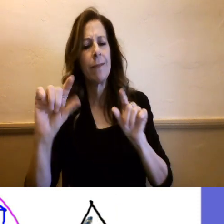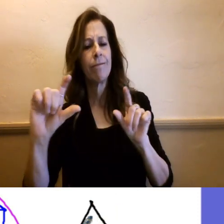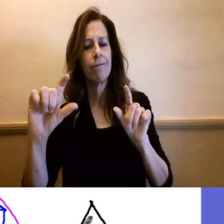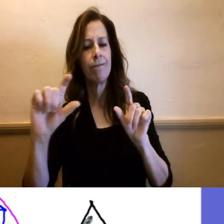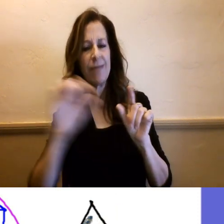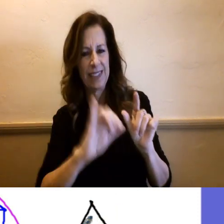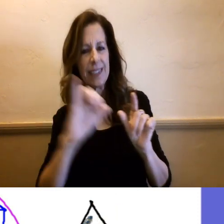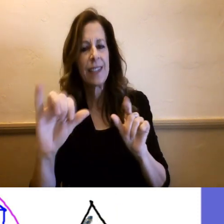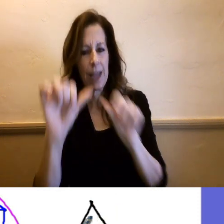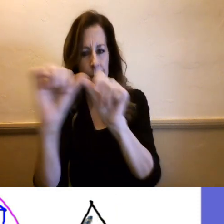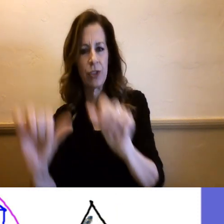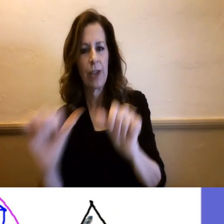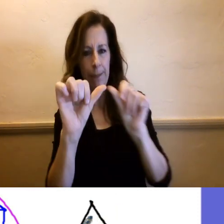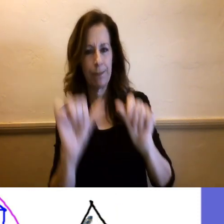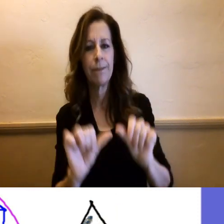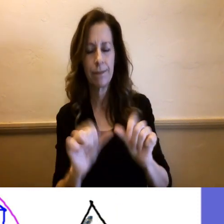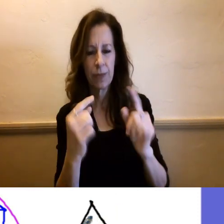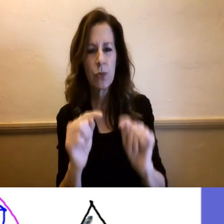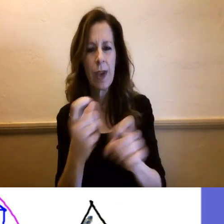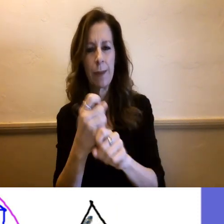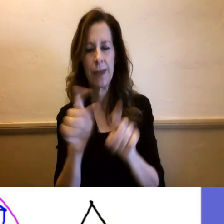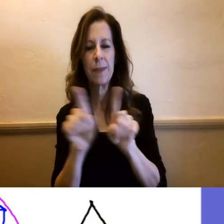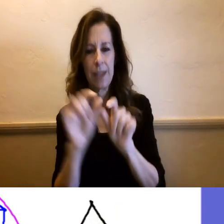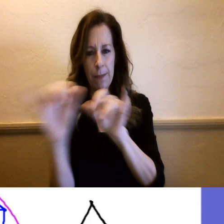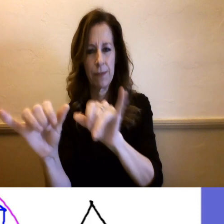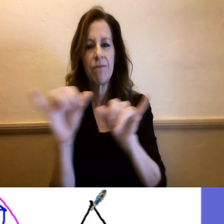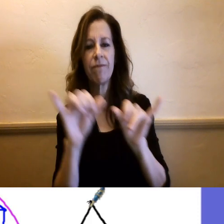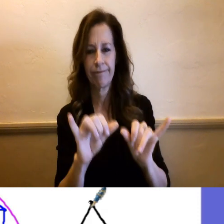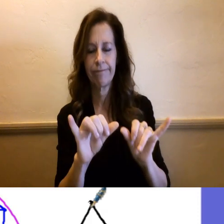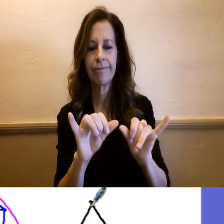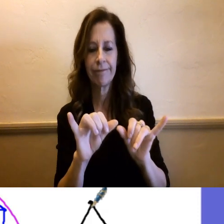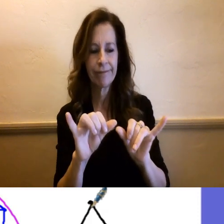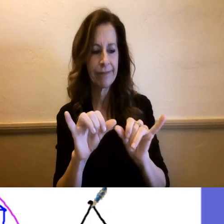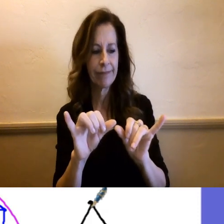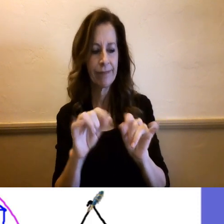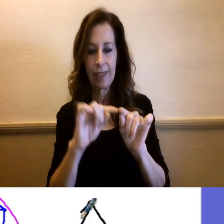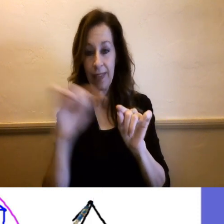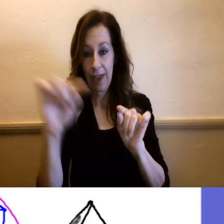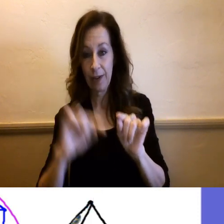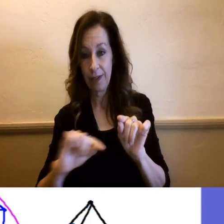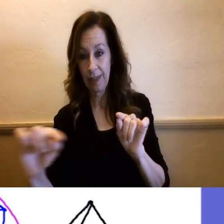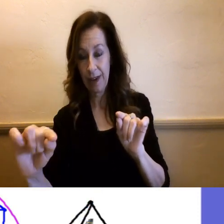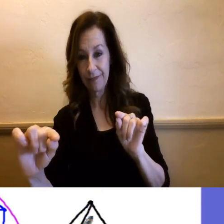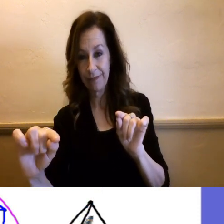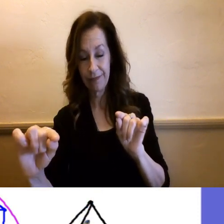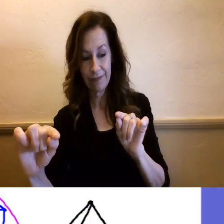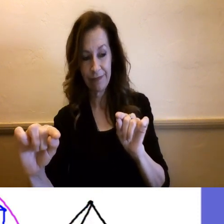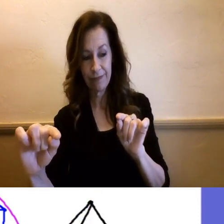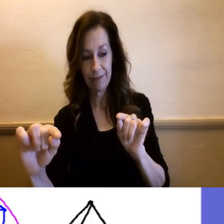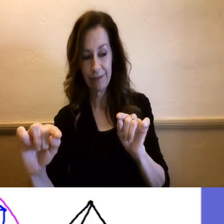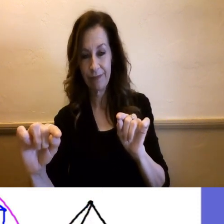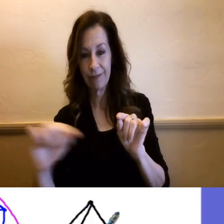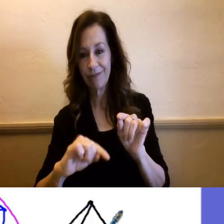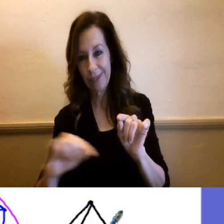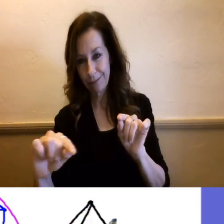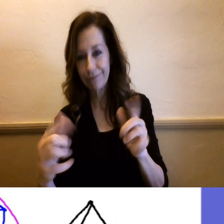should be the same exact shape, or at least you should try to make them the same exact shape. And I'm going to connect here to here